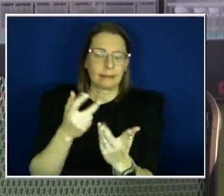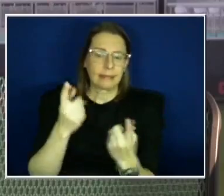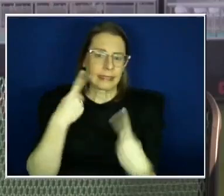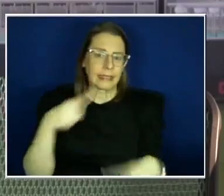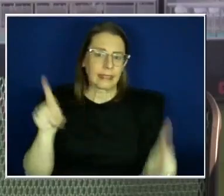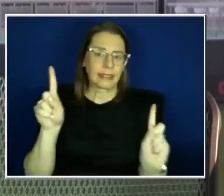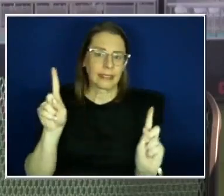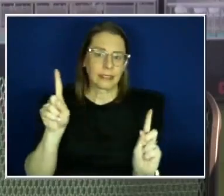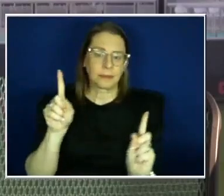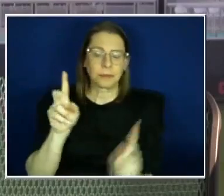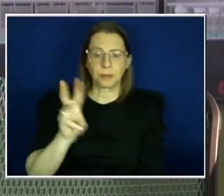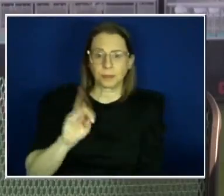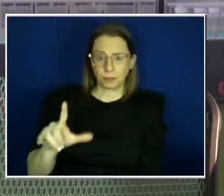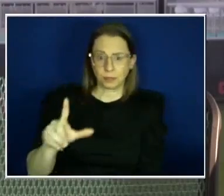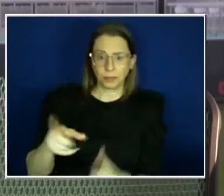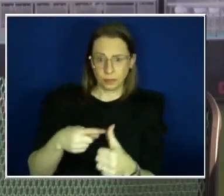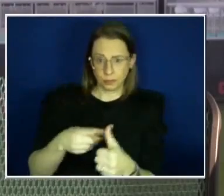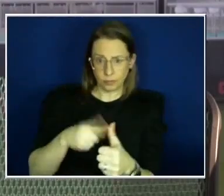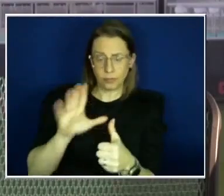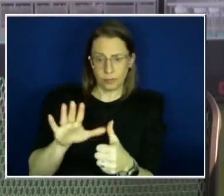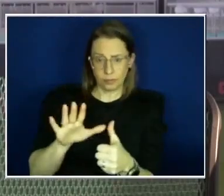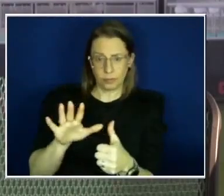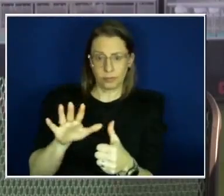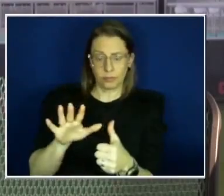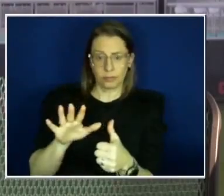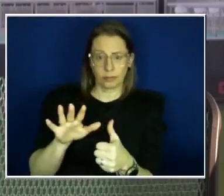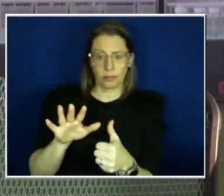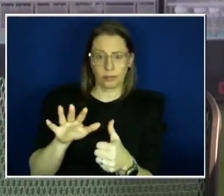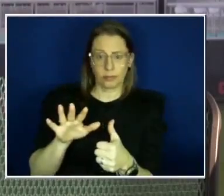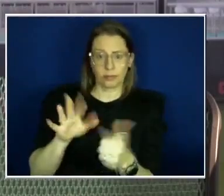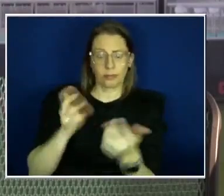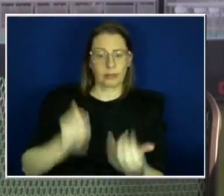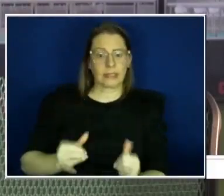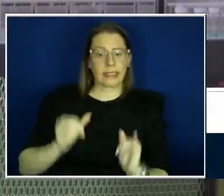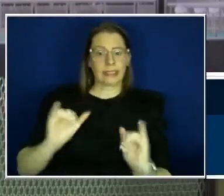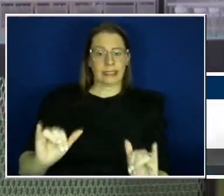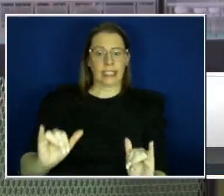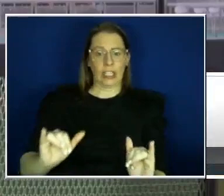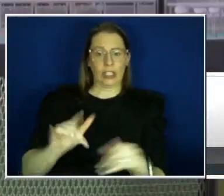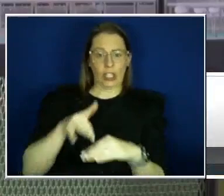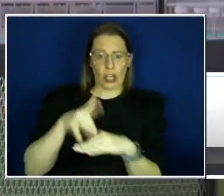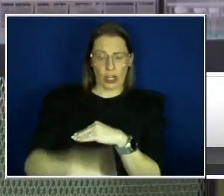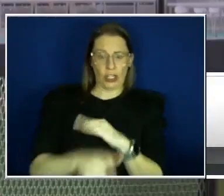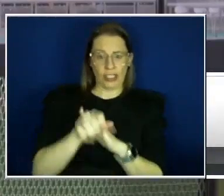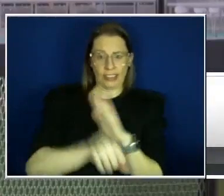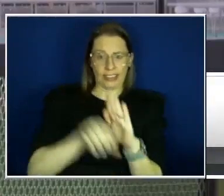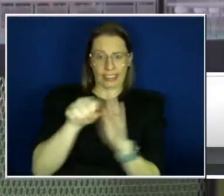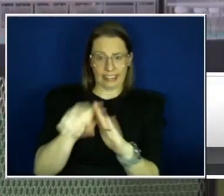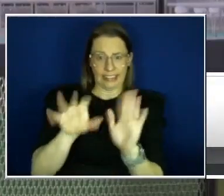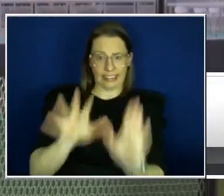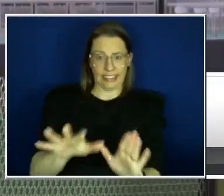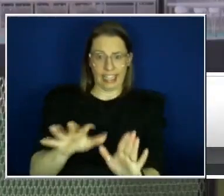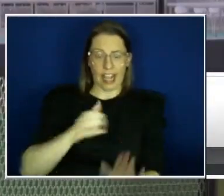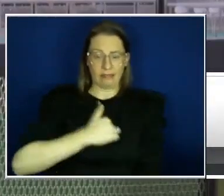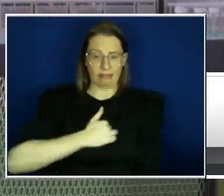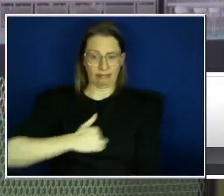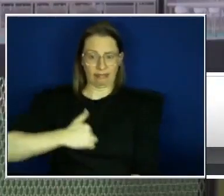Well, first of all, I have to put the asterisks out there that it is still very early in the season. So I know, I'm sorry.